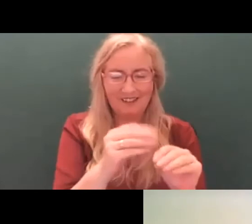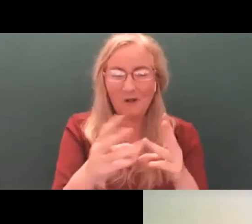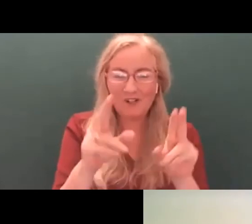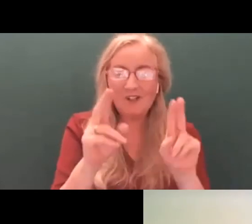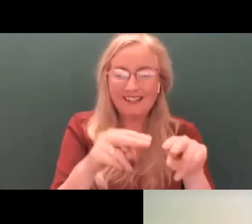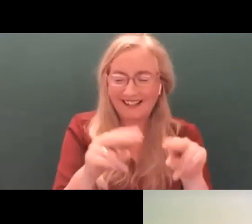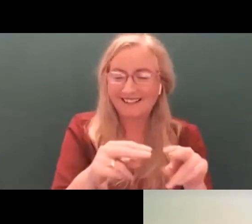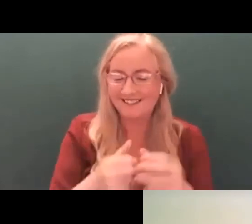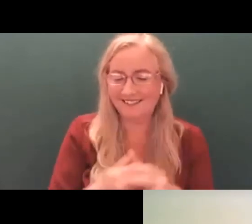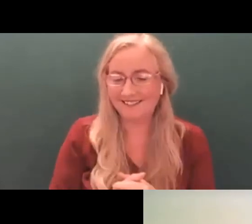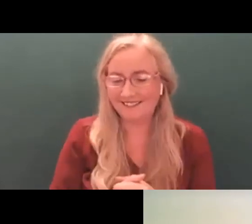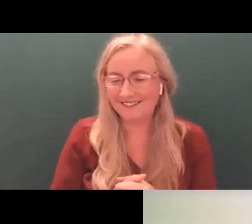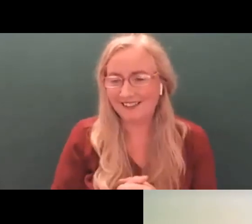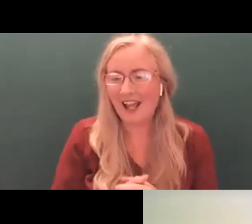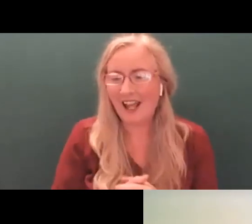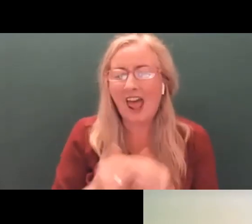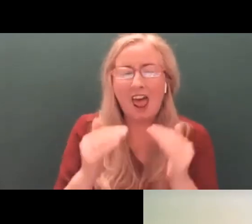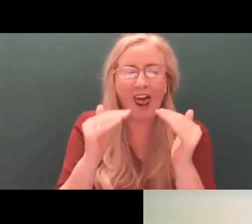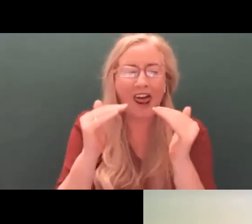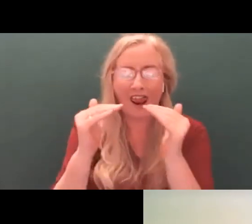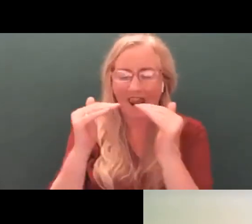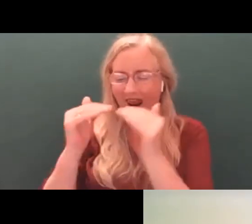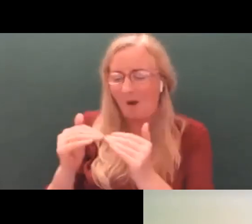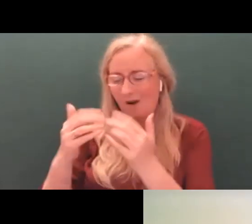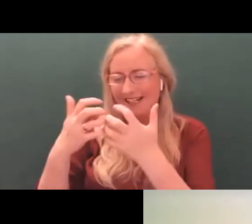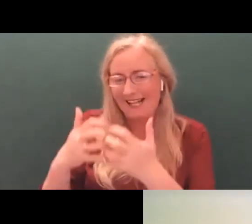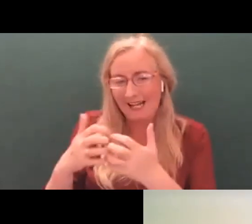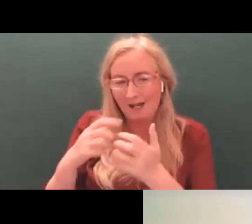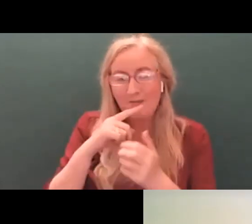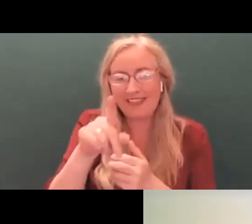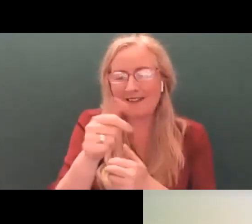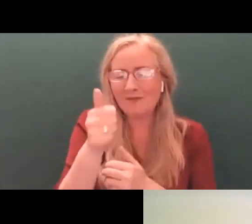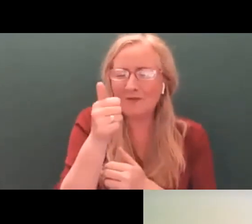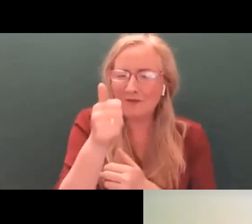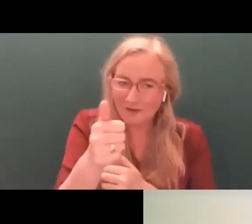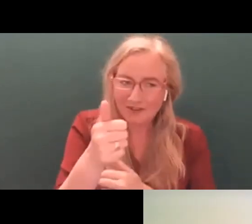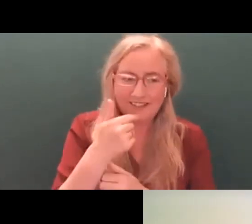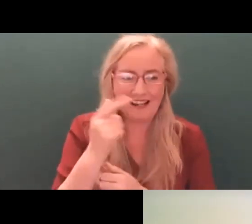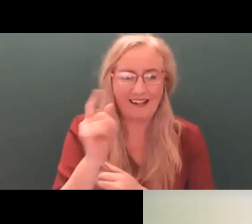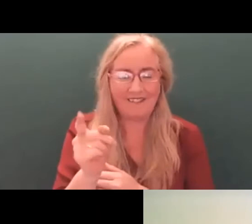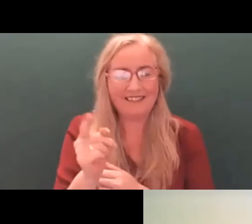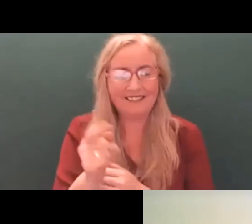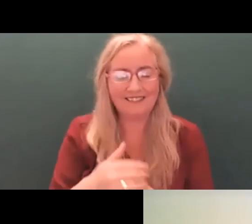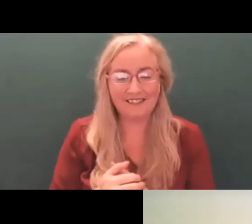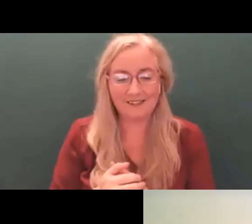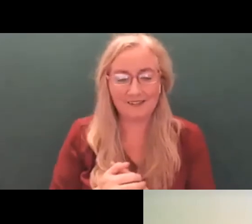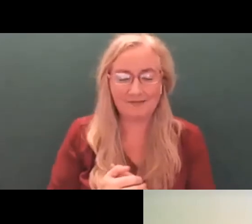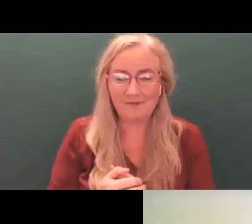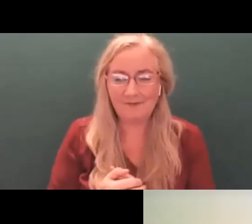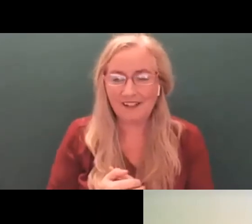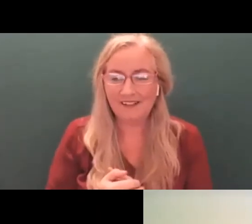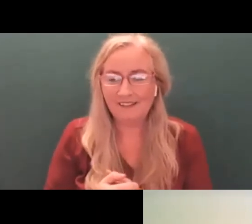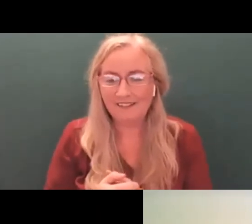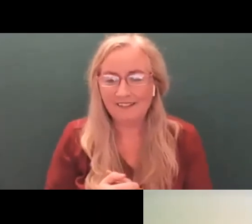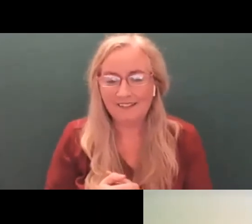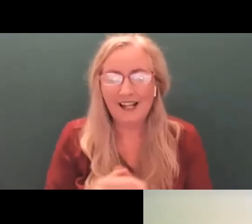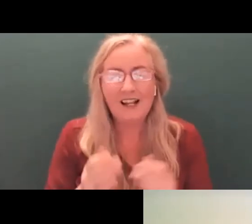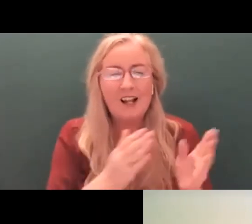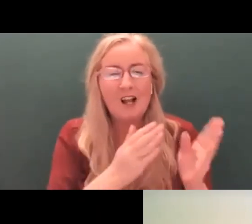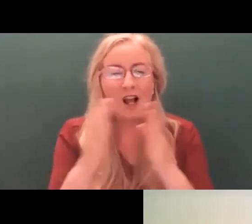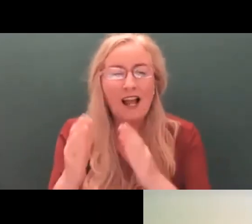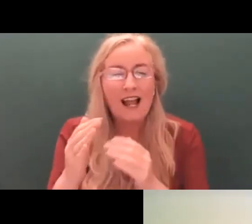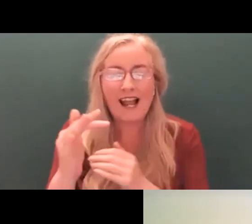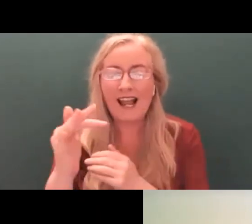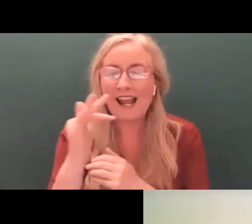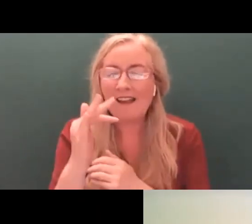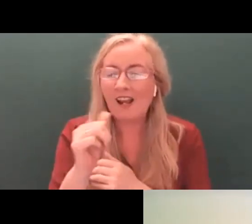useful, low tech, but perfect piece of advice. Yes, Ailish is pointing out that, just in case someone hasn't seen